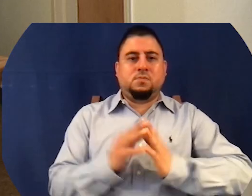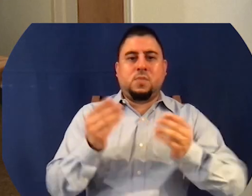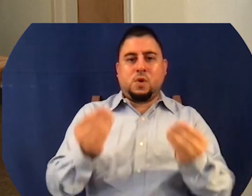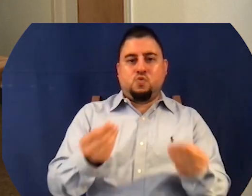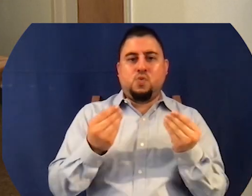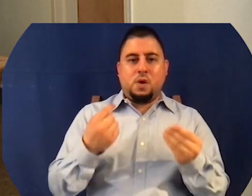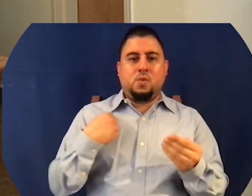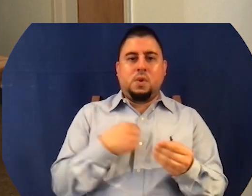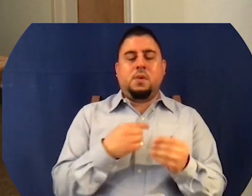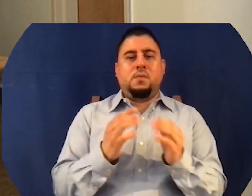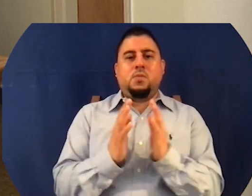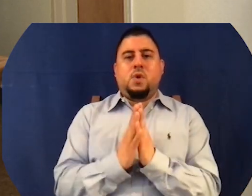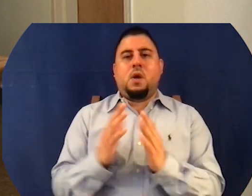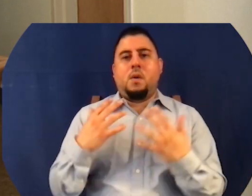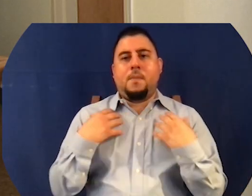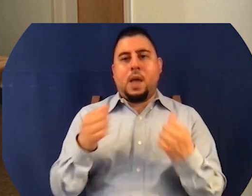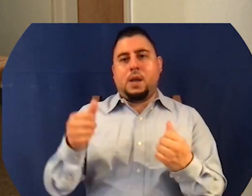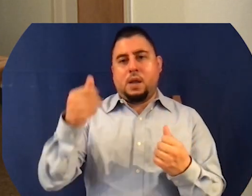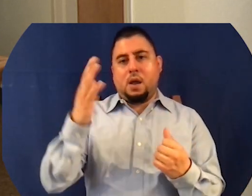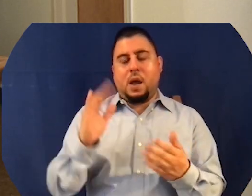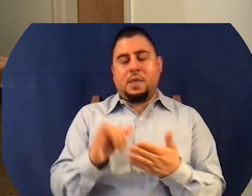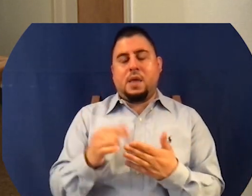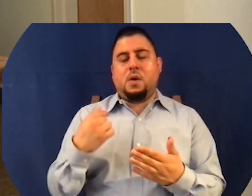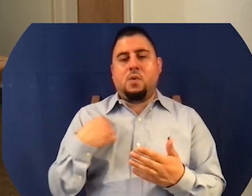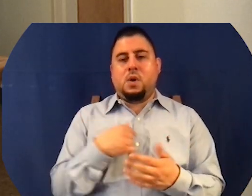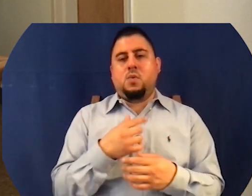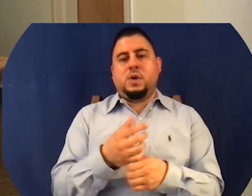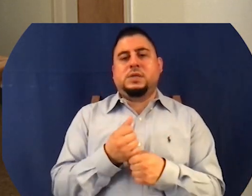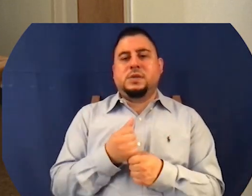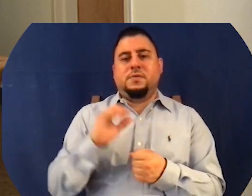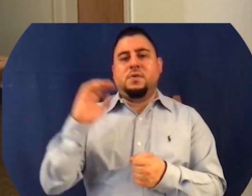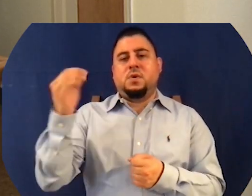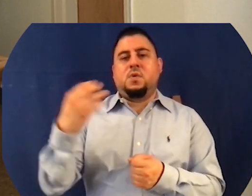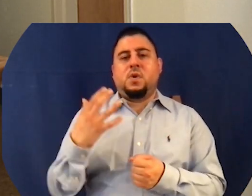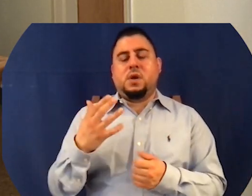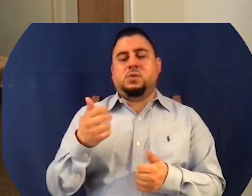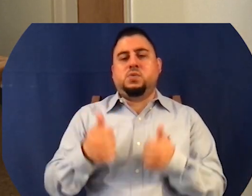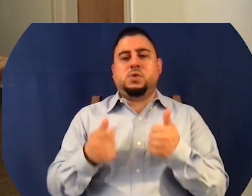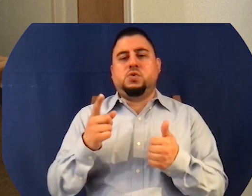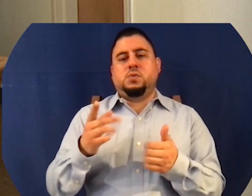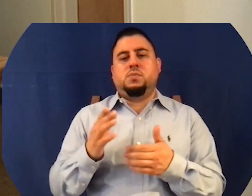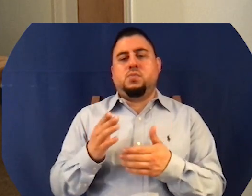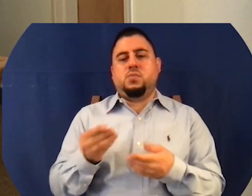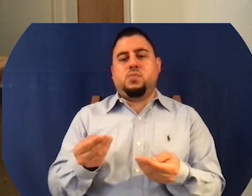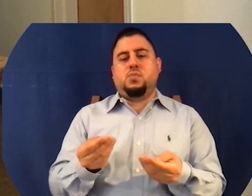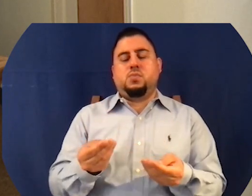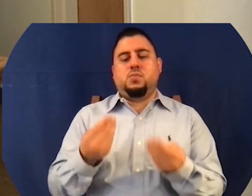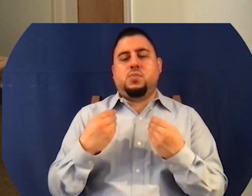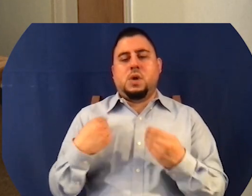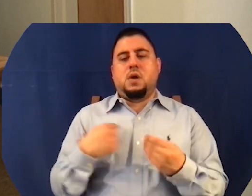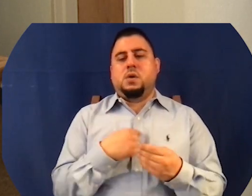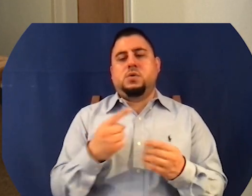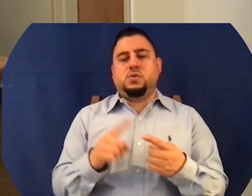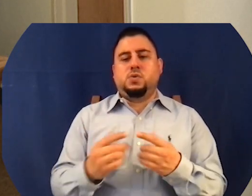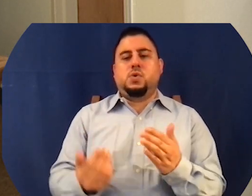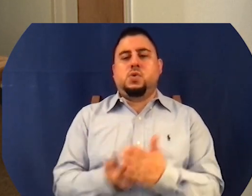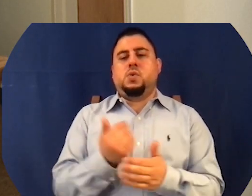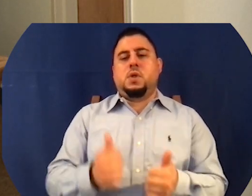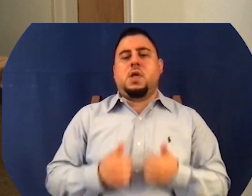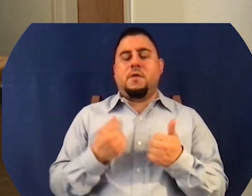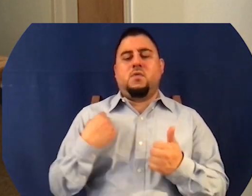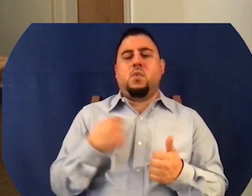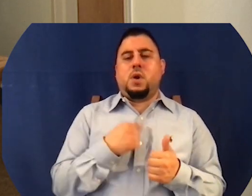Grant, we pray, Almighty God, that receiving the grace by which you bring us to new life, we